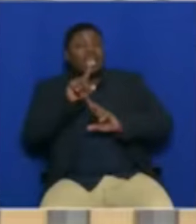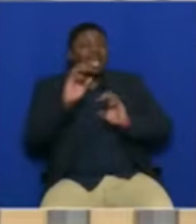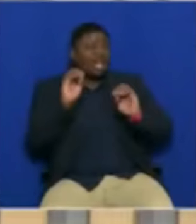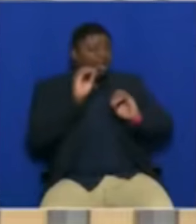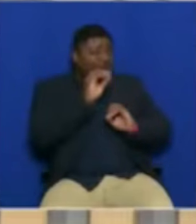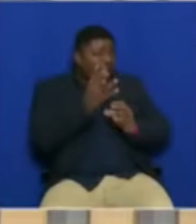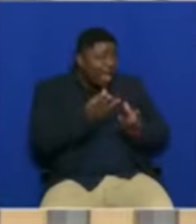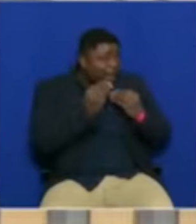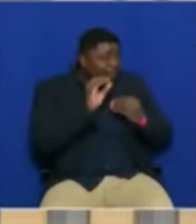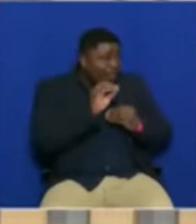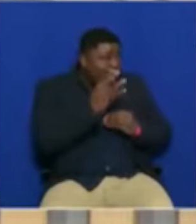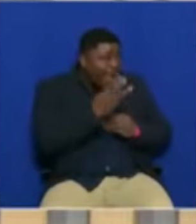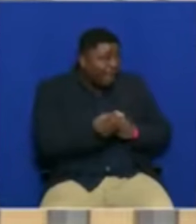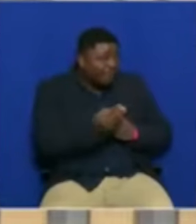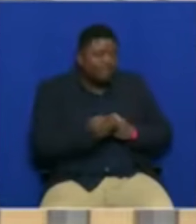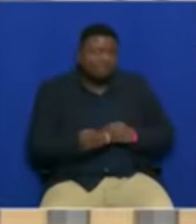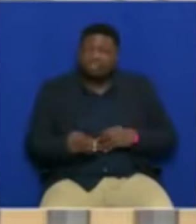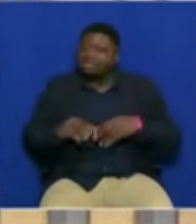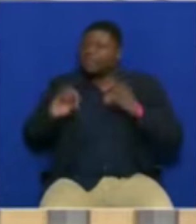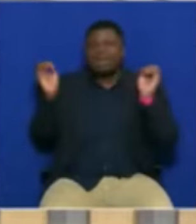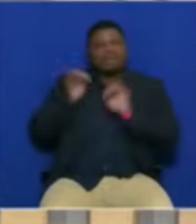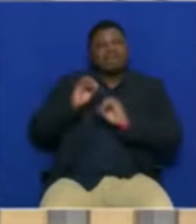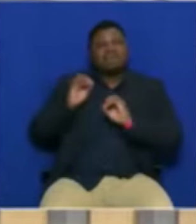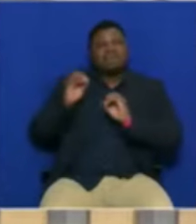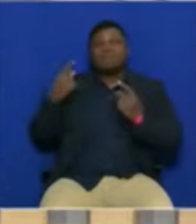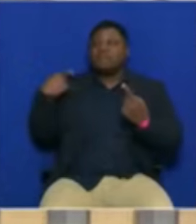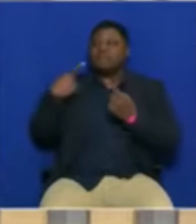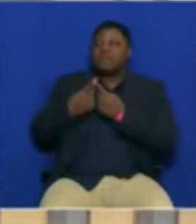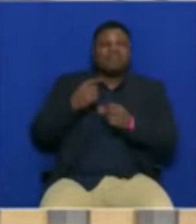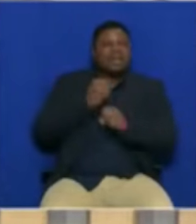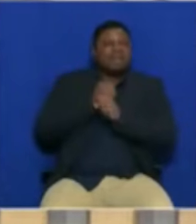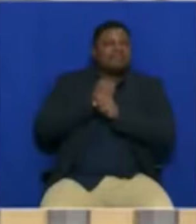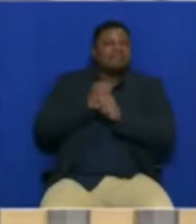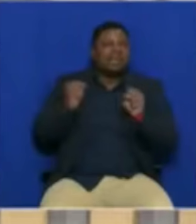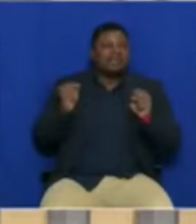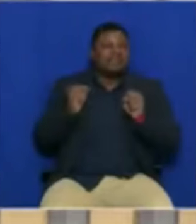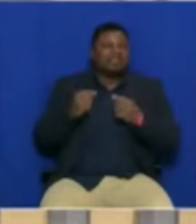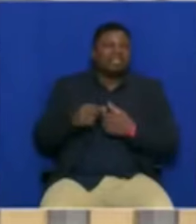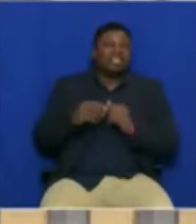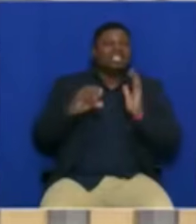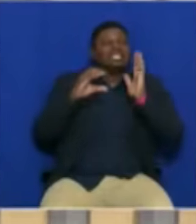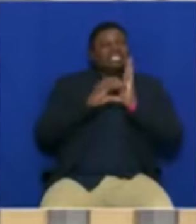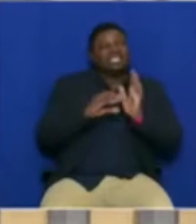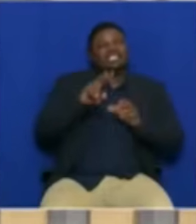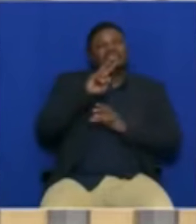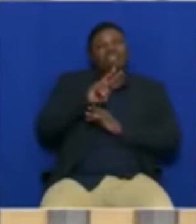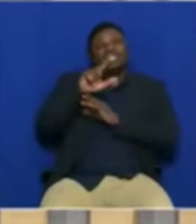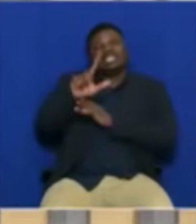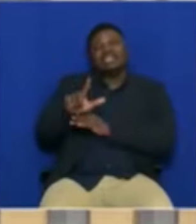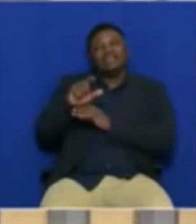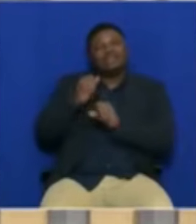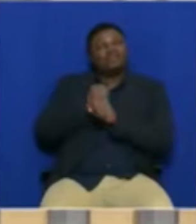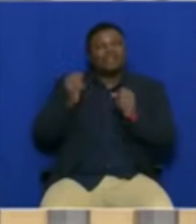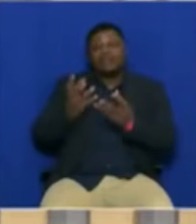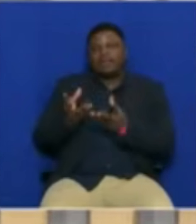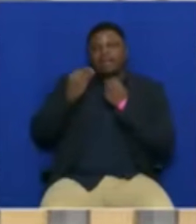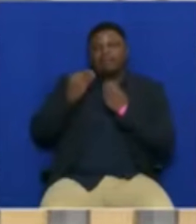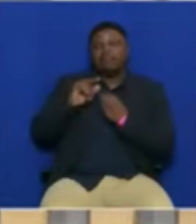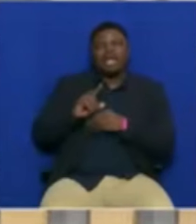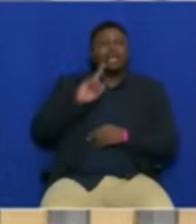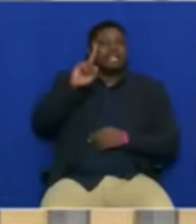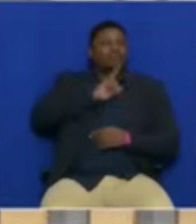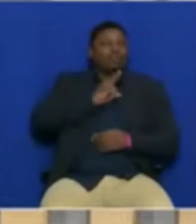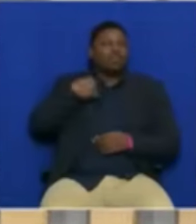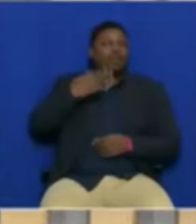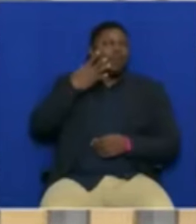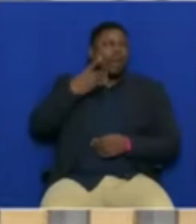investigations, I did not have sight into Section 27. That's why, for me, when you are asking me about the Section